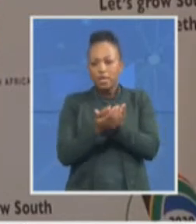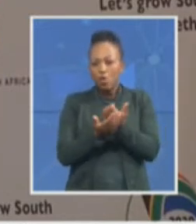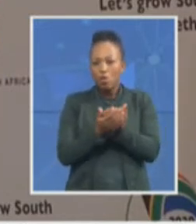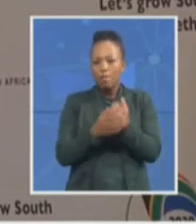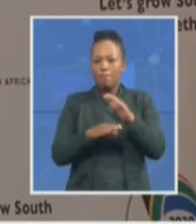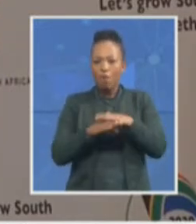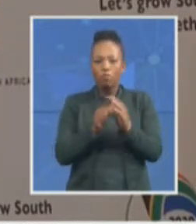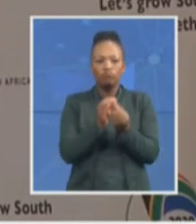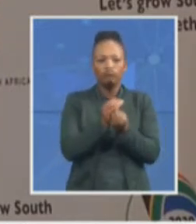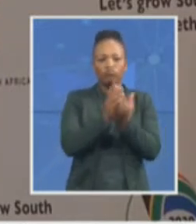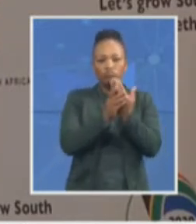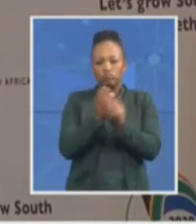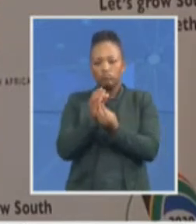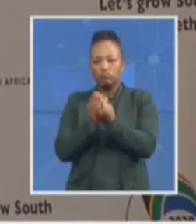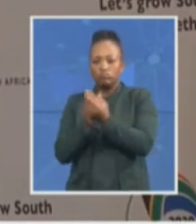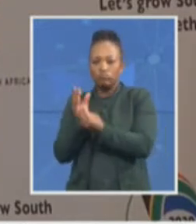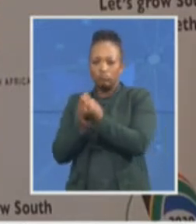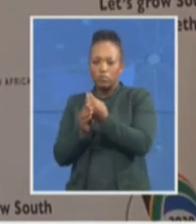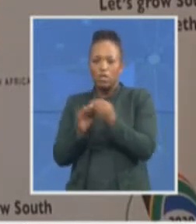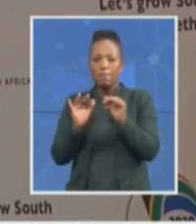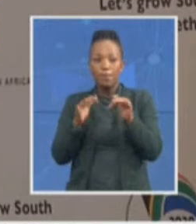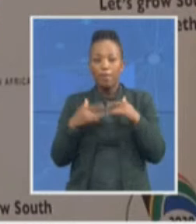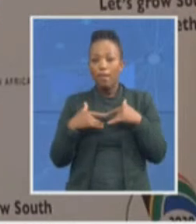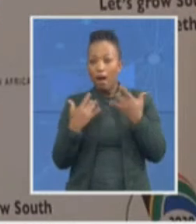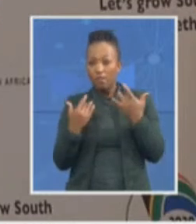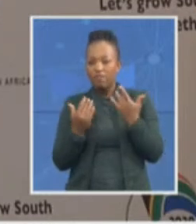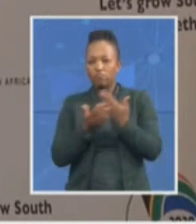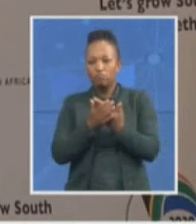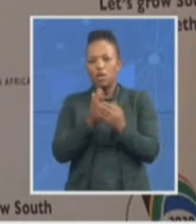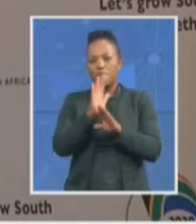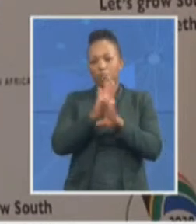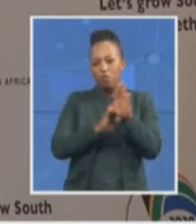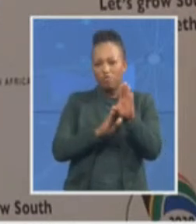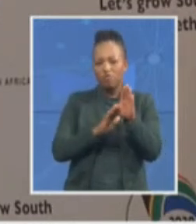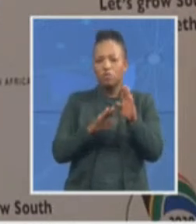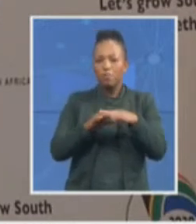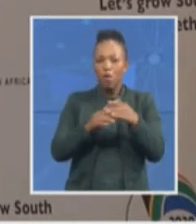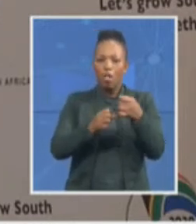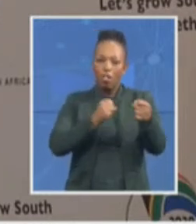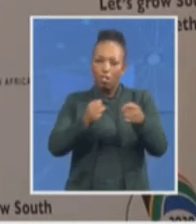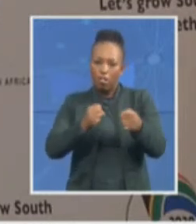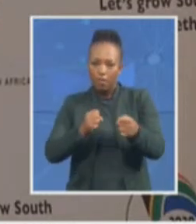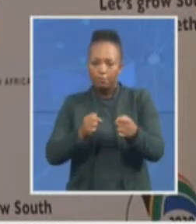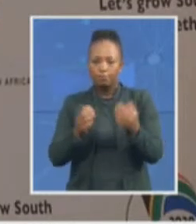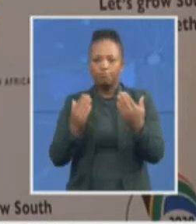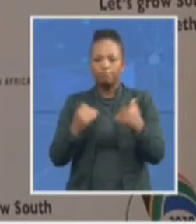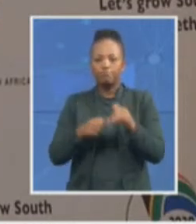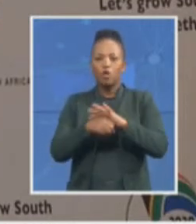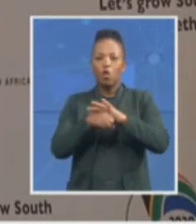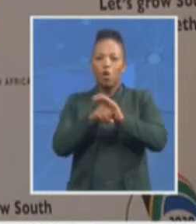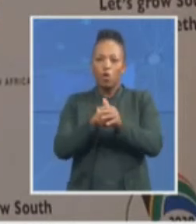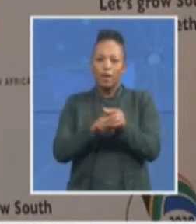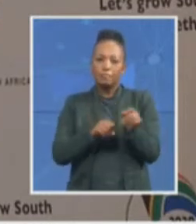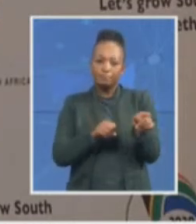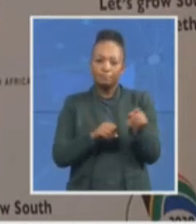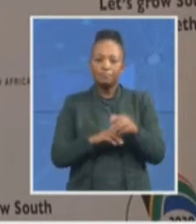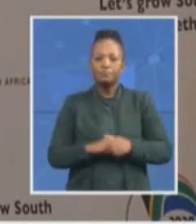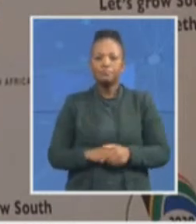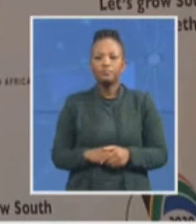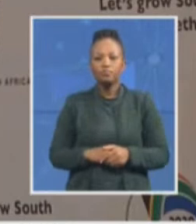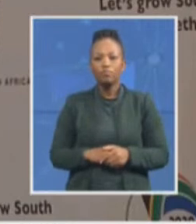people. An update on the coronavirus. Cabinet acknowledged the country's efforts towards the fight